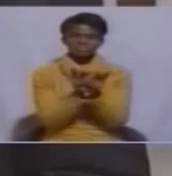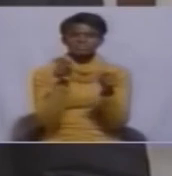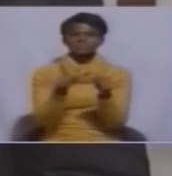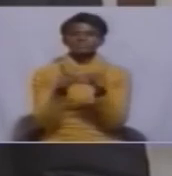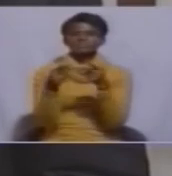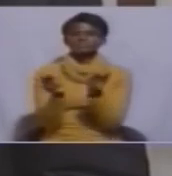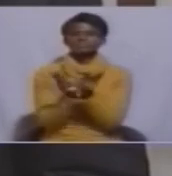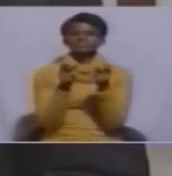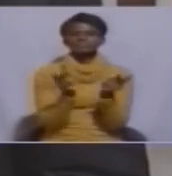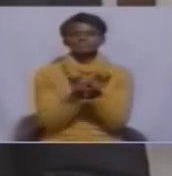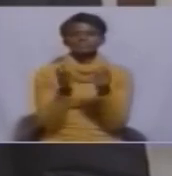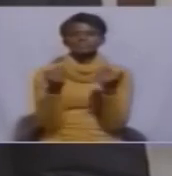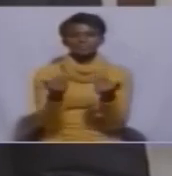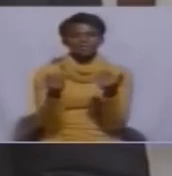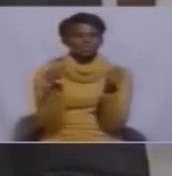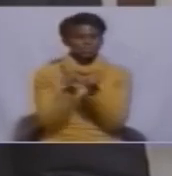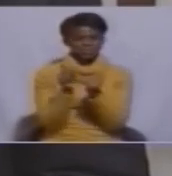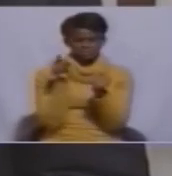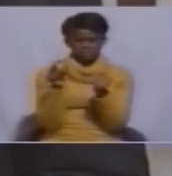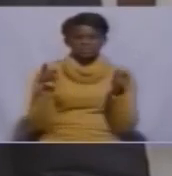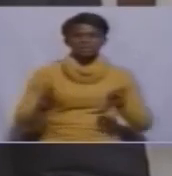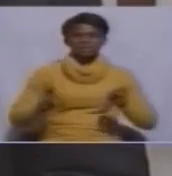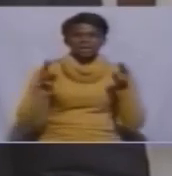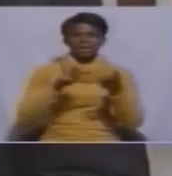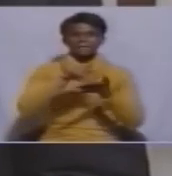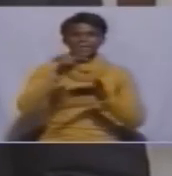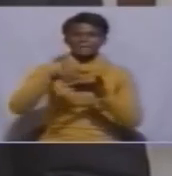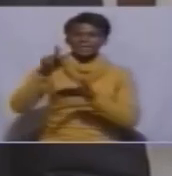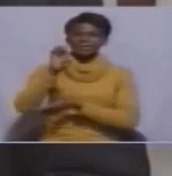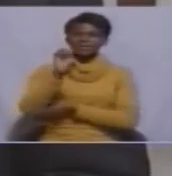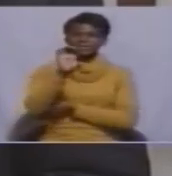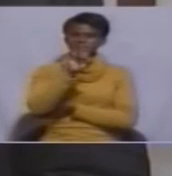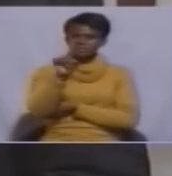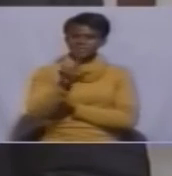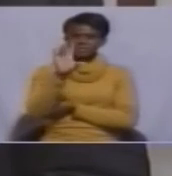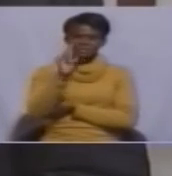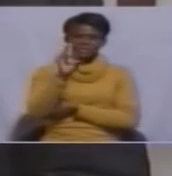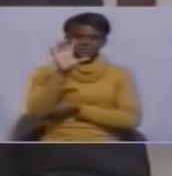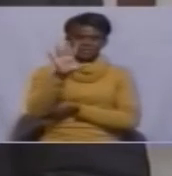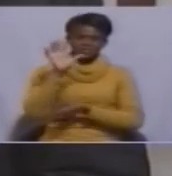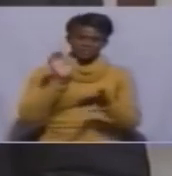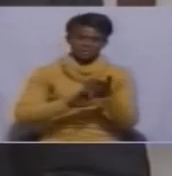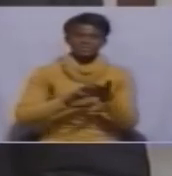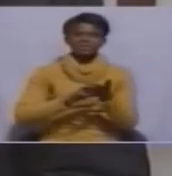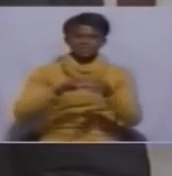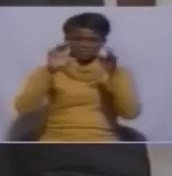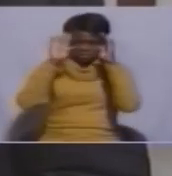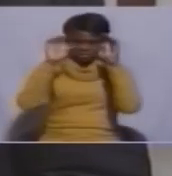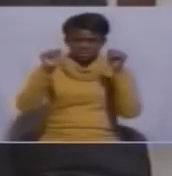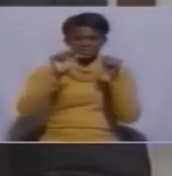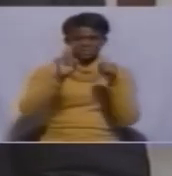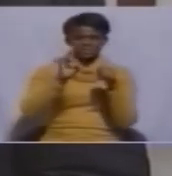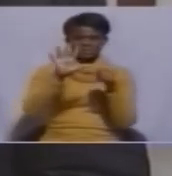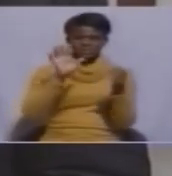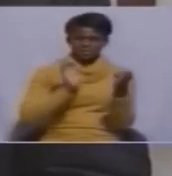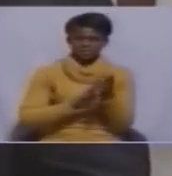Now, coupled with that, high fees by the ECZ, you're talking about 75,000 for a presidential candidate.